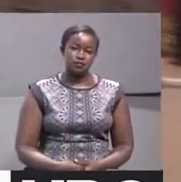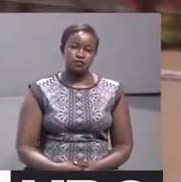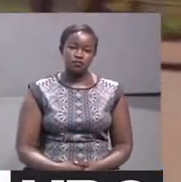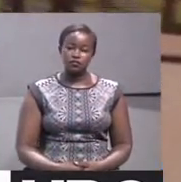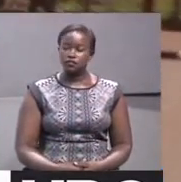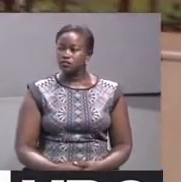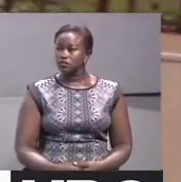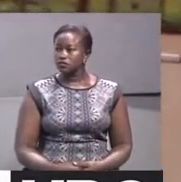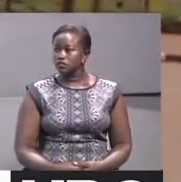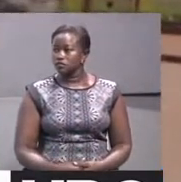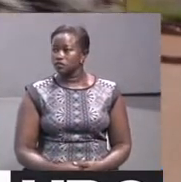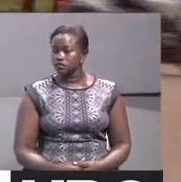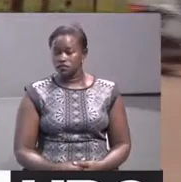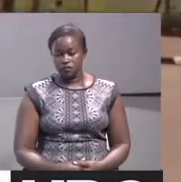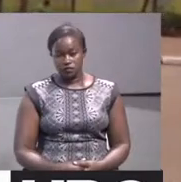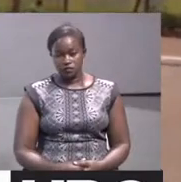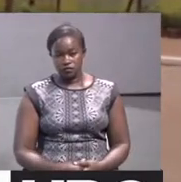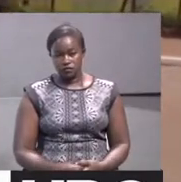The NAM